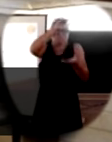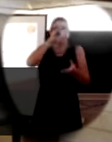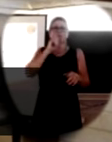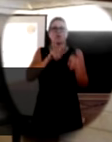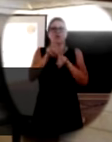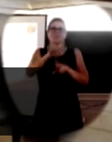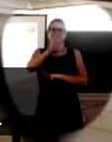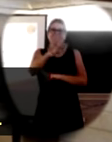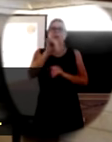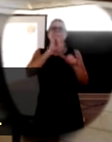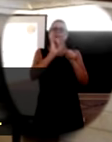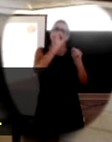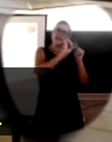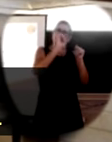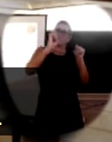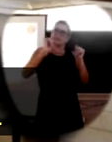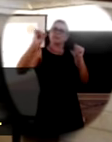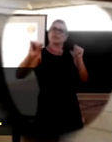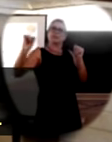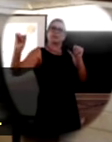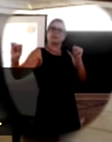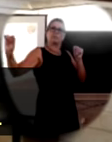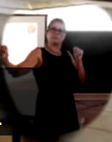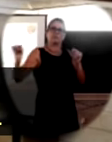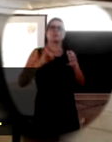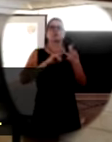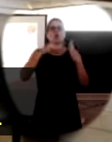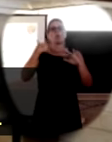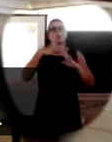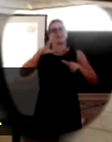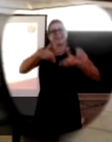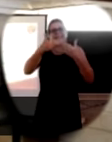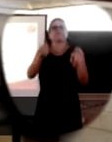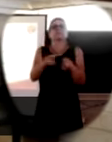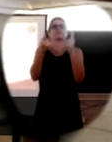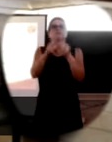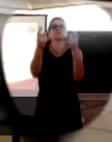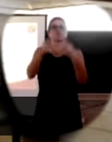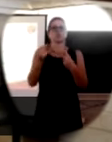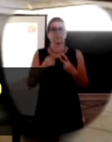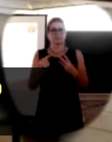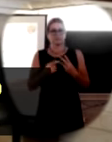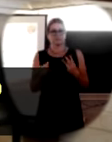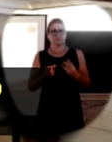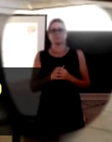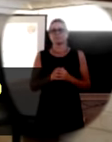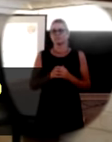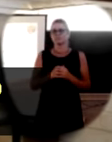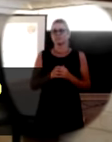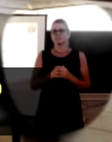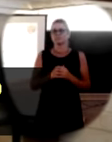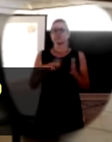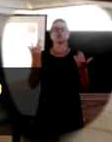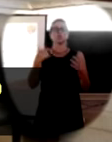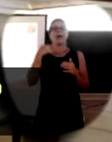different situations. And so what we're trying to do is offer them different types of things. So a couple of things we do. We now have